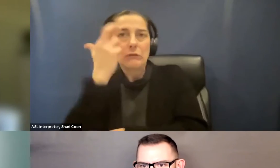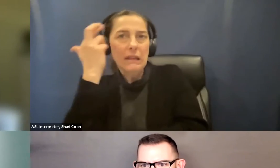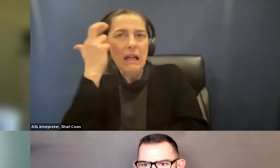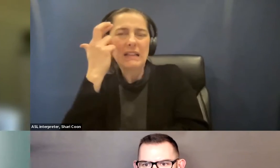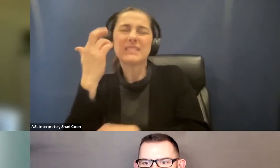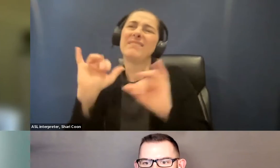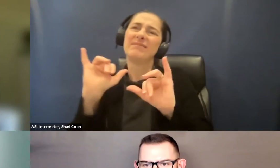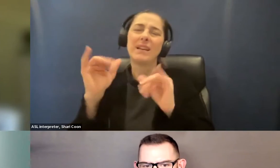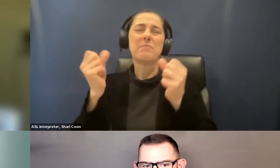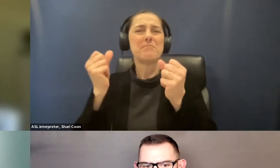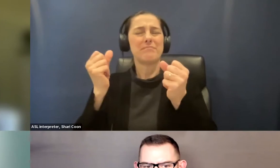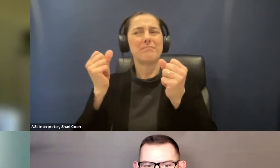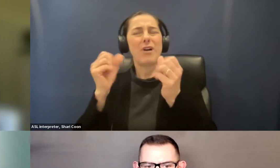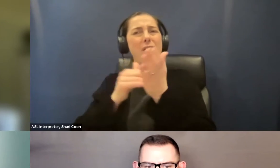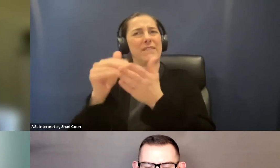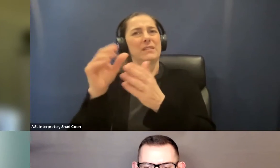just making sure that we are